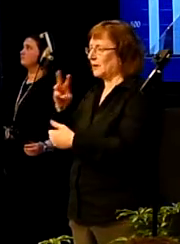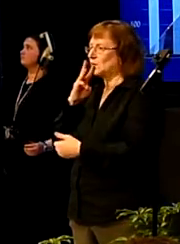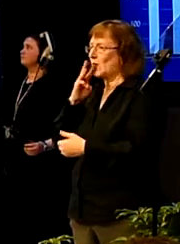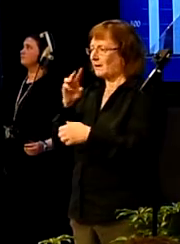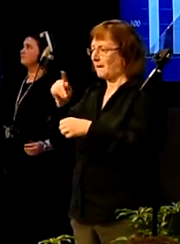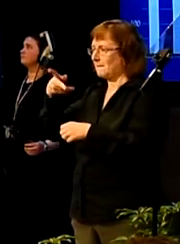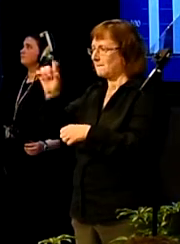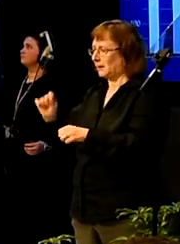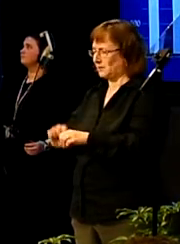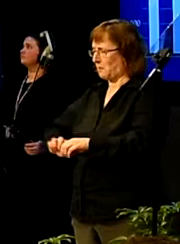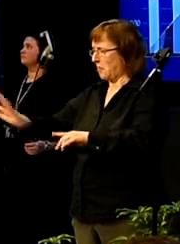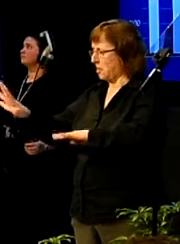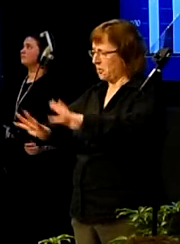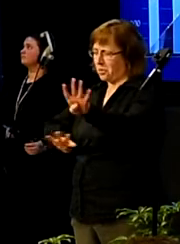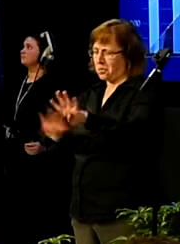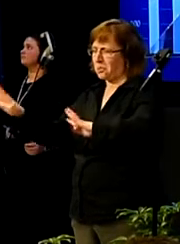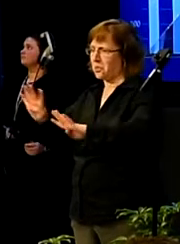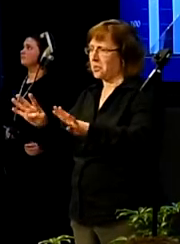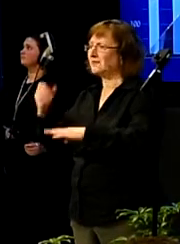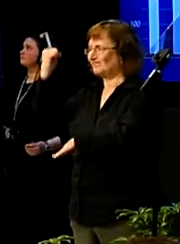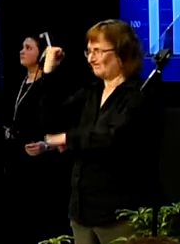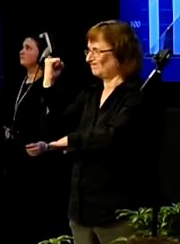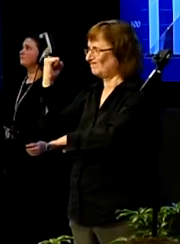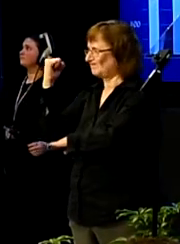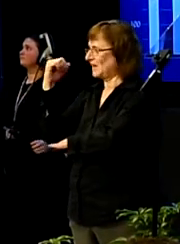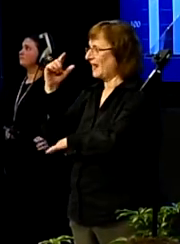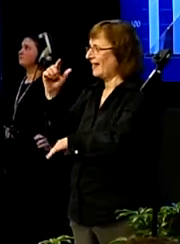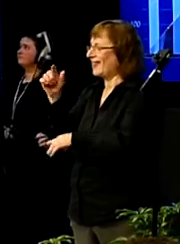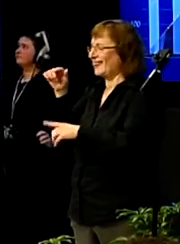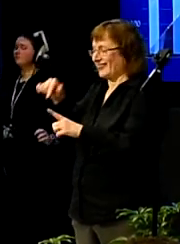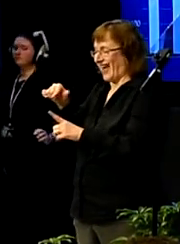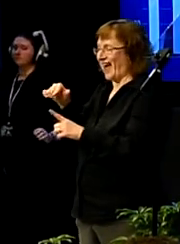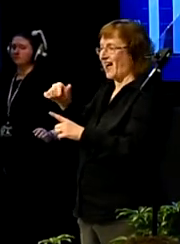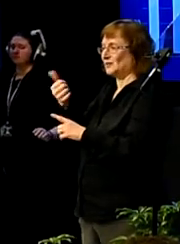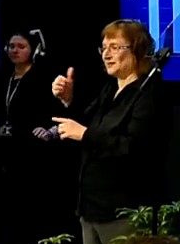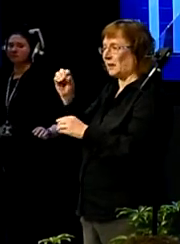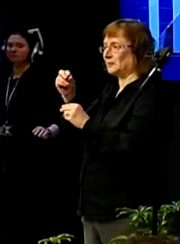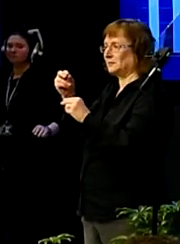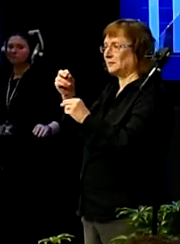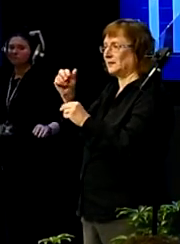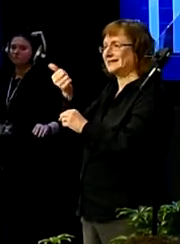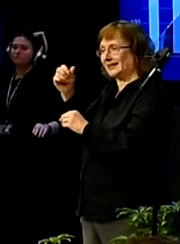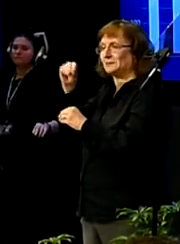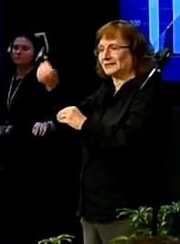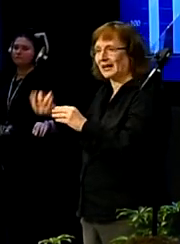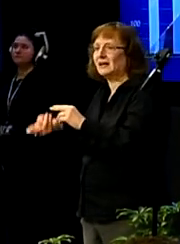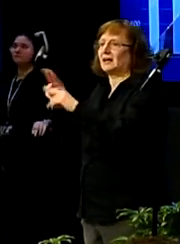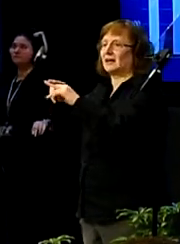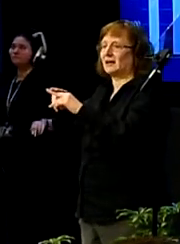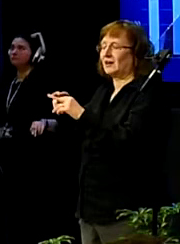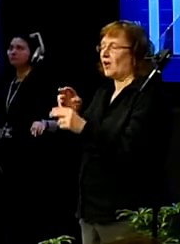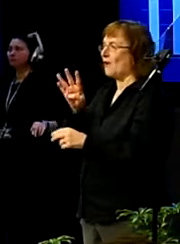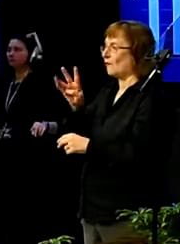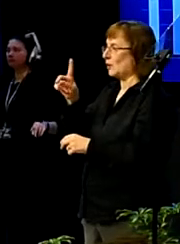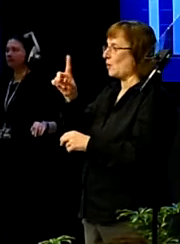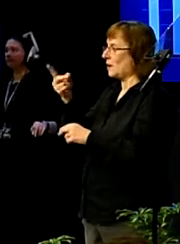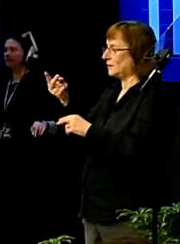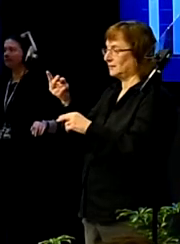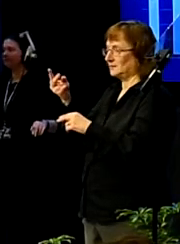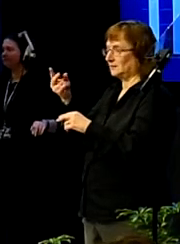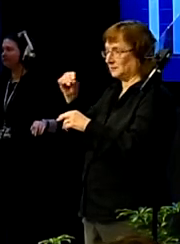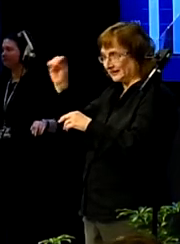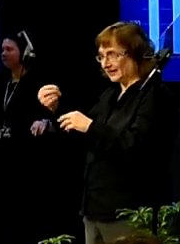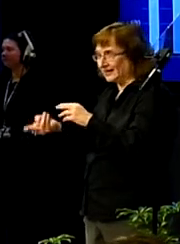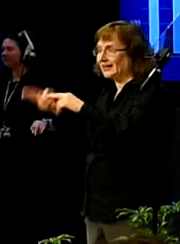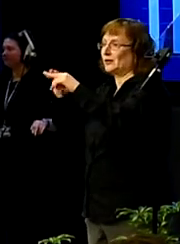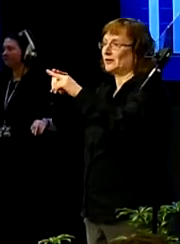an all-time record. This number was a 10% increase over the previous year, a 41% increase over